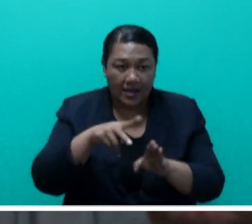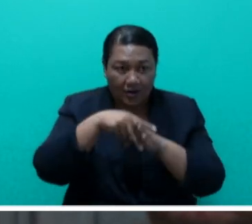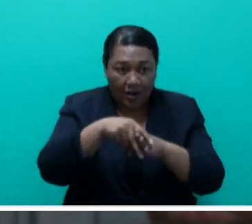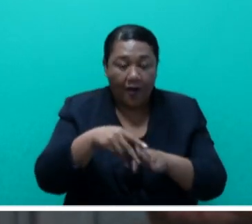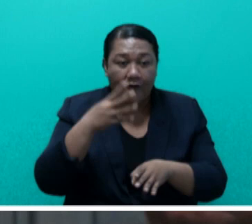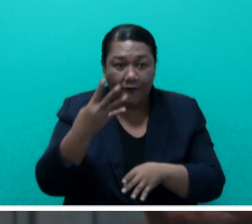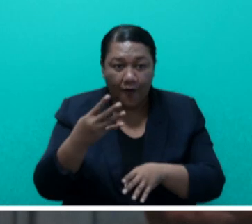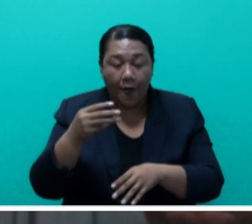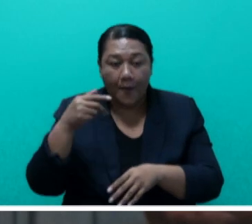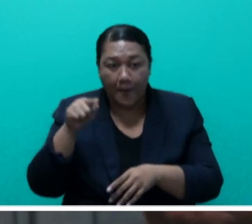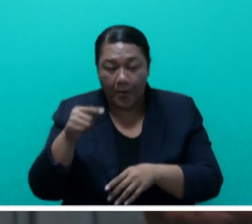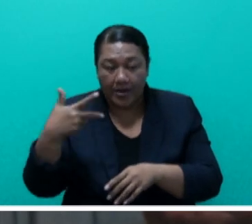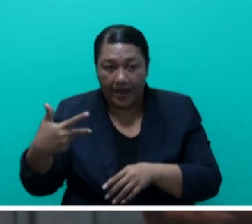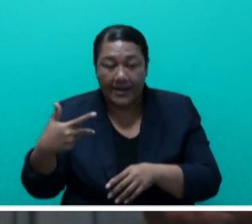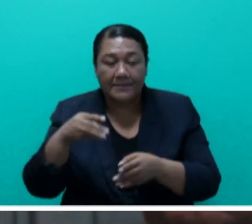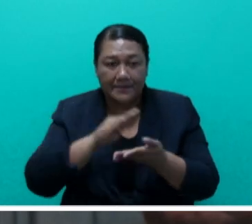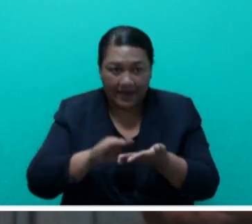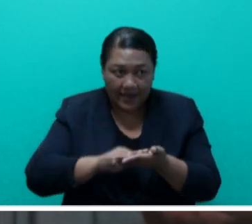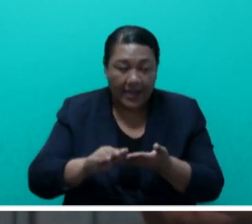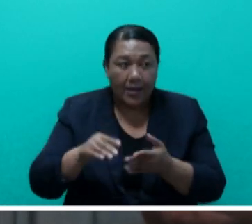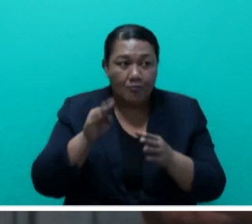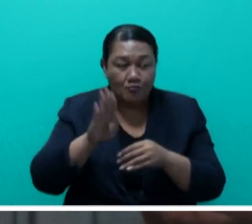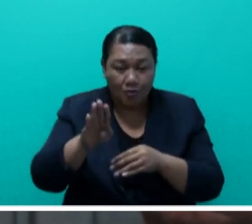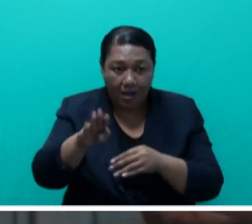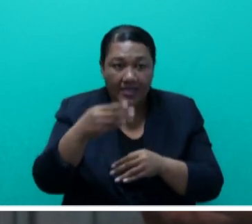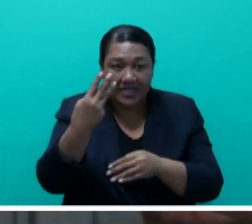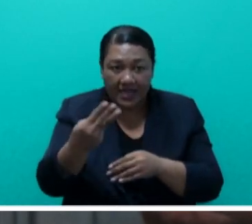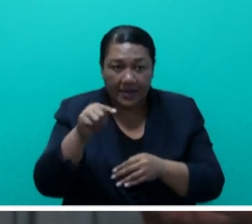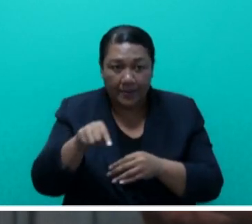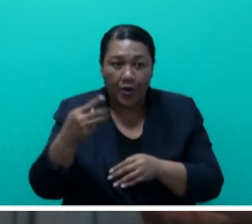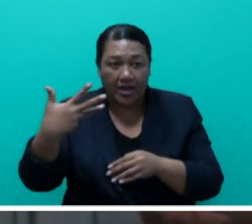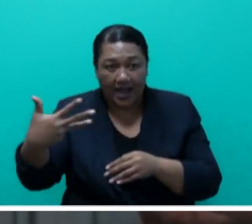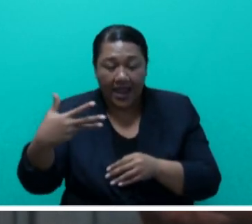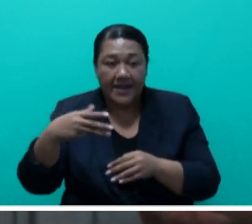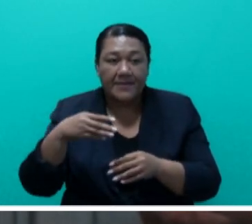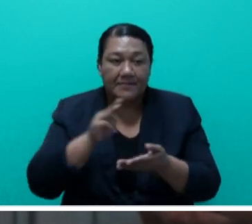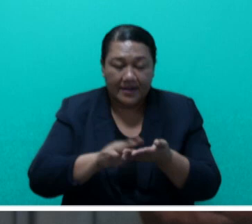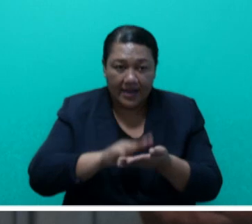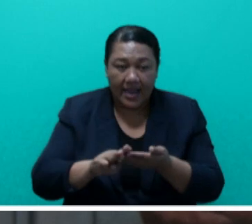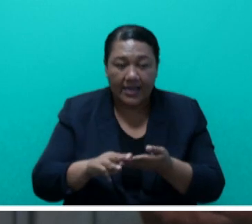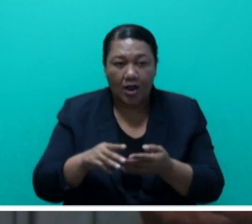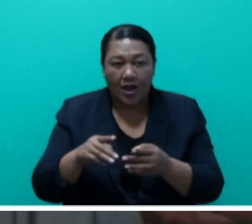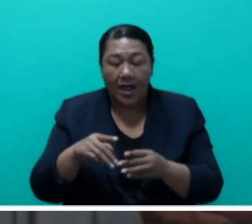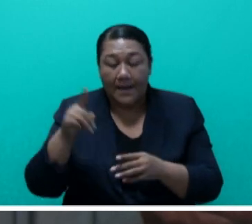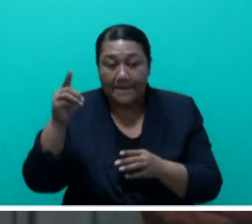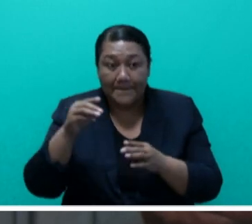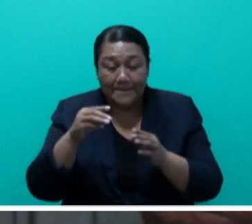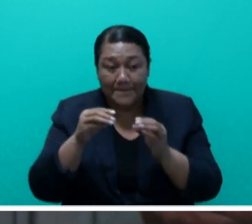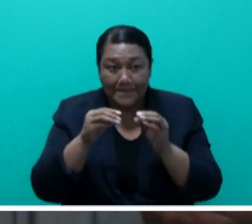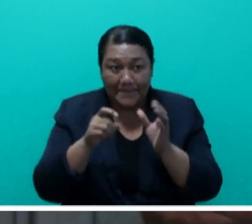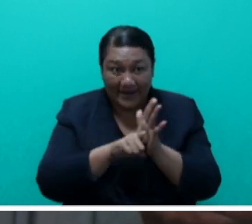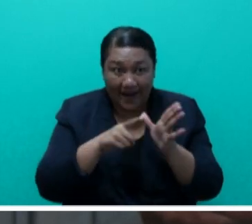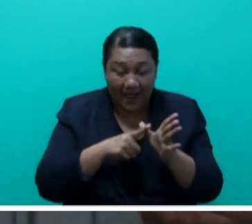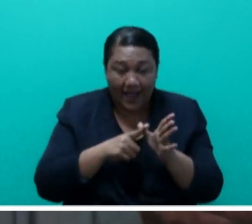million, then Bua with 3.9 million, Ra with almost 2 million, Maduata with